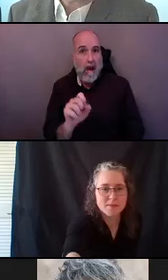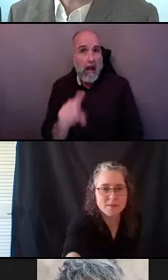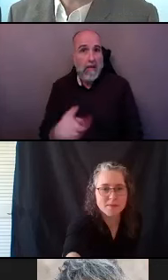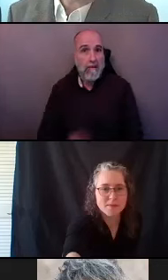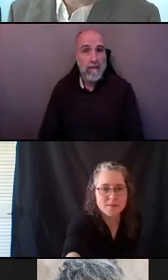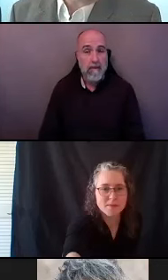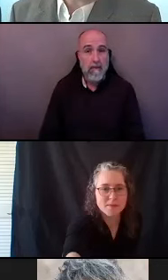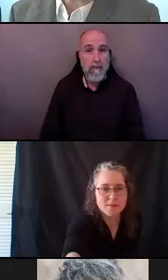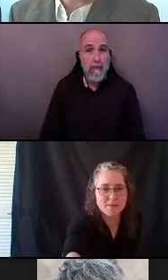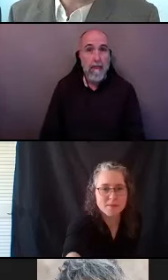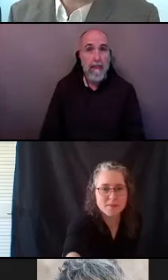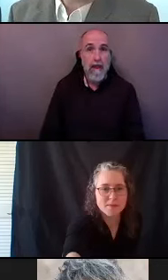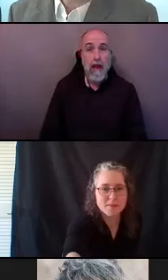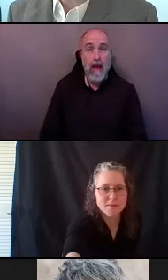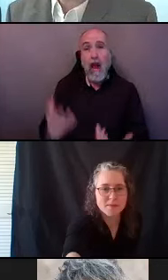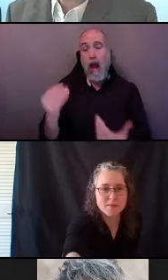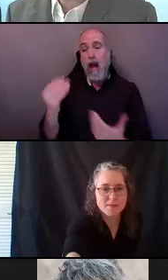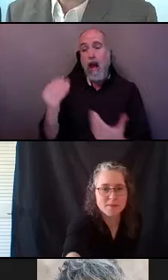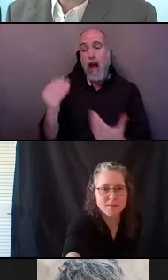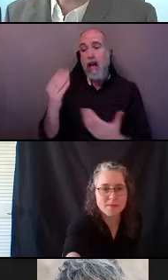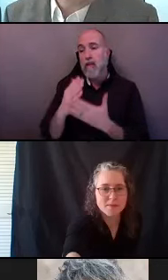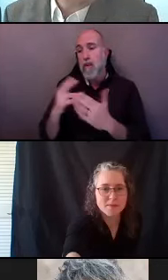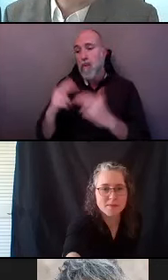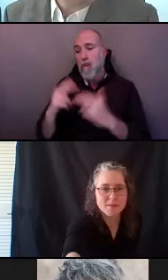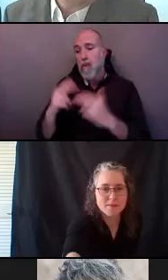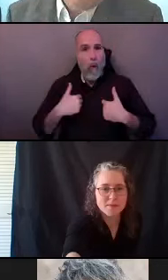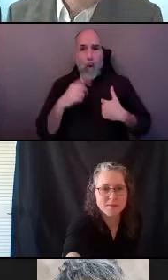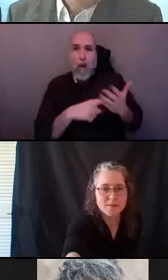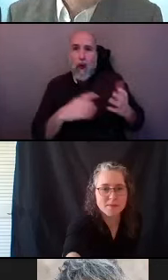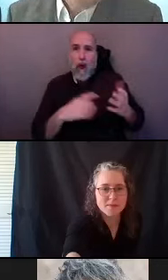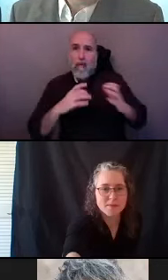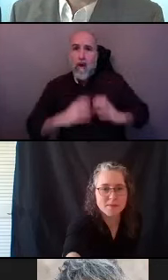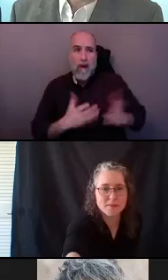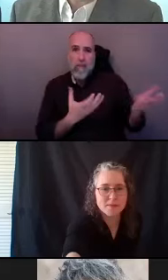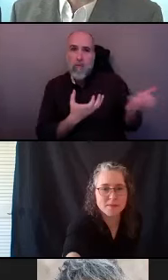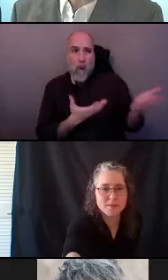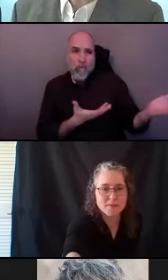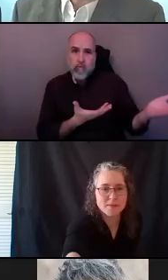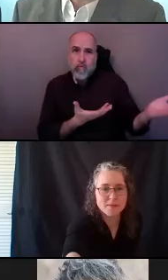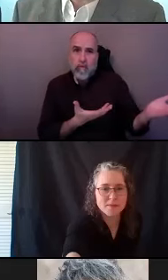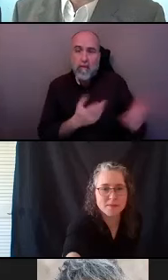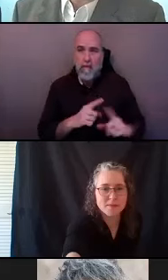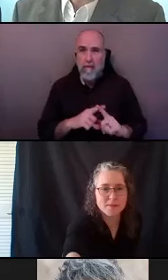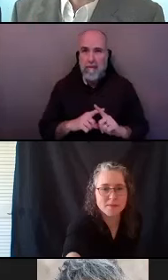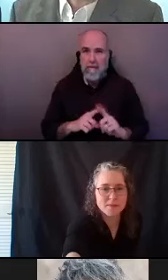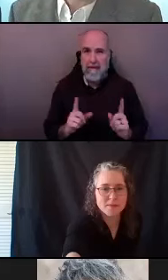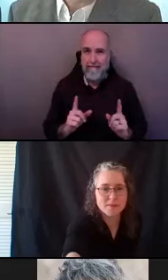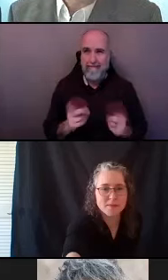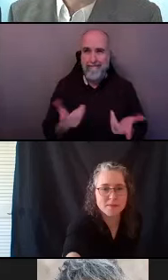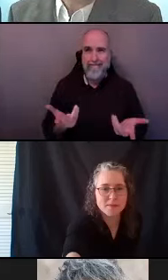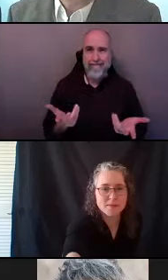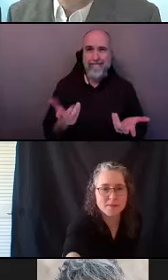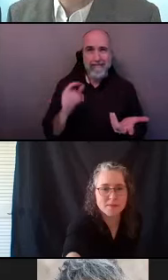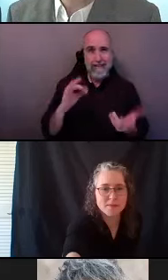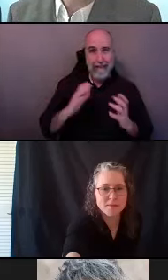so we've heard, builders say, well, we'll do whatever the customer wants, but if the